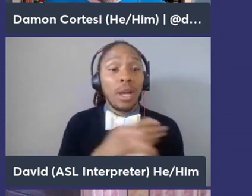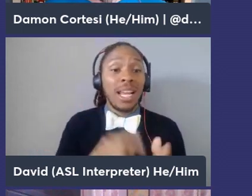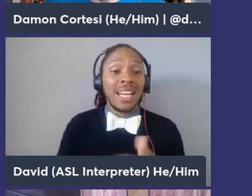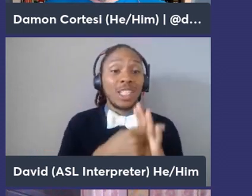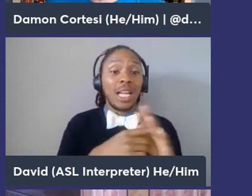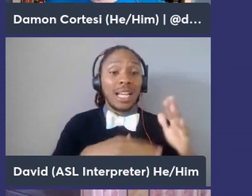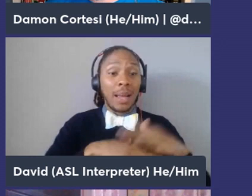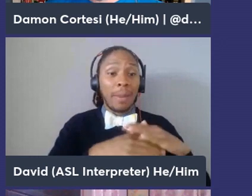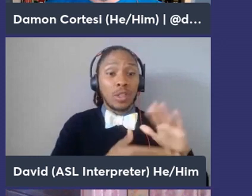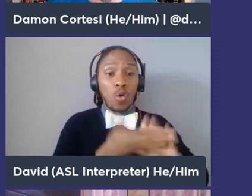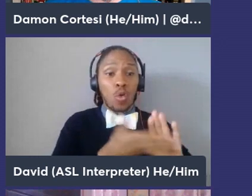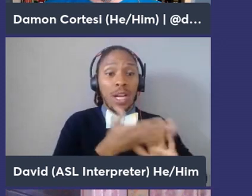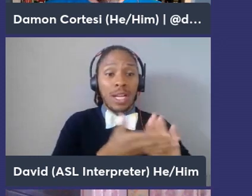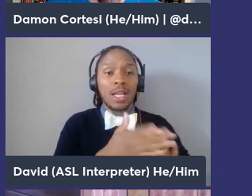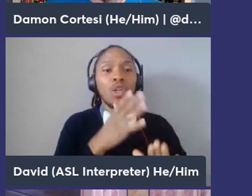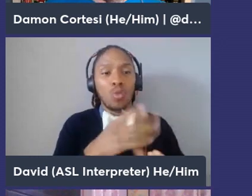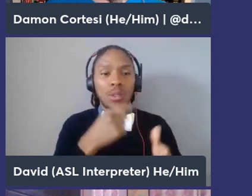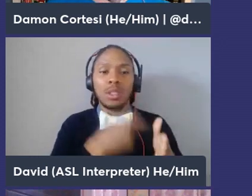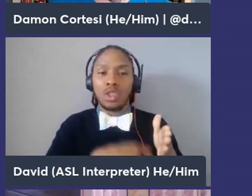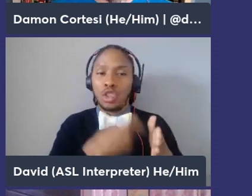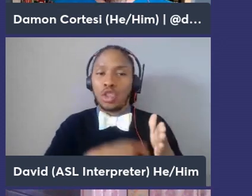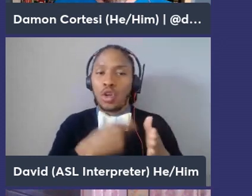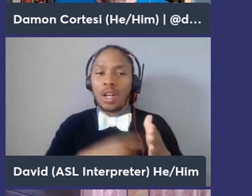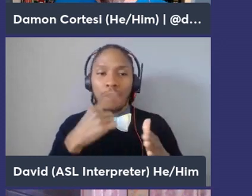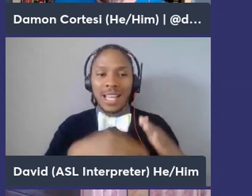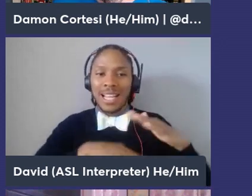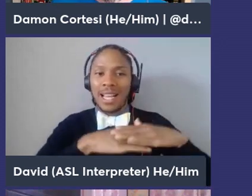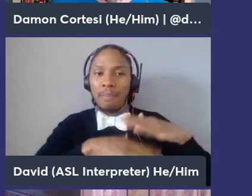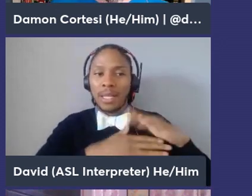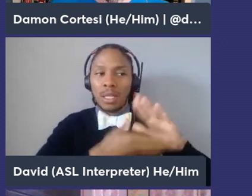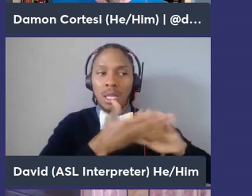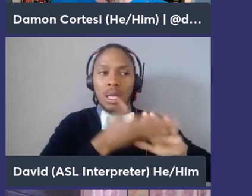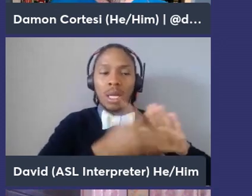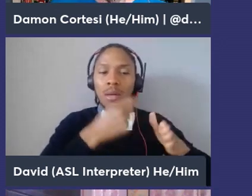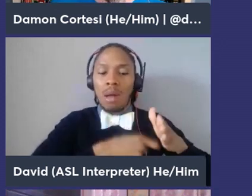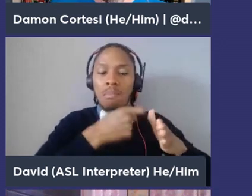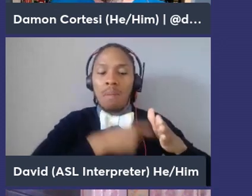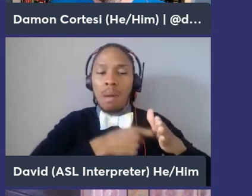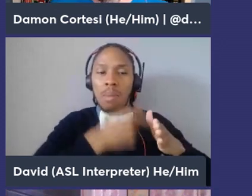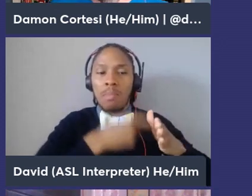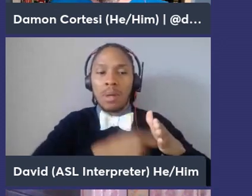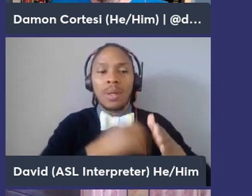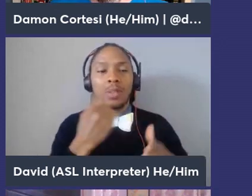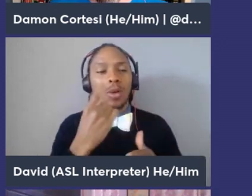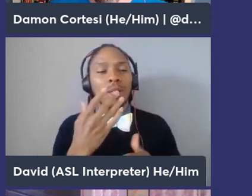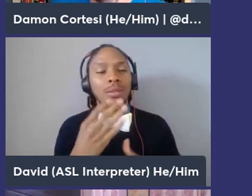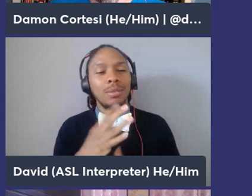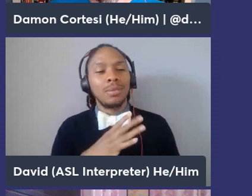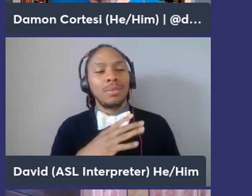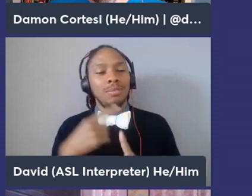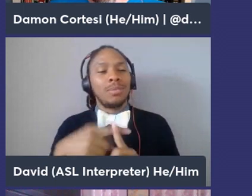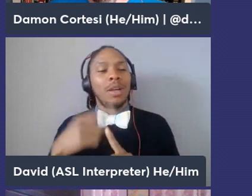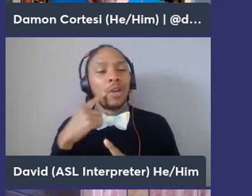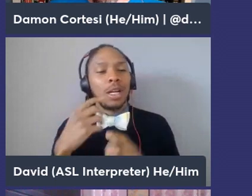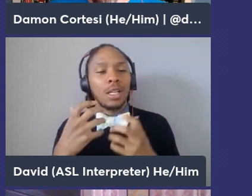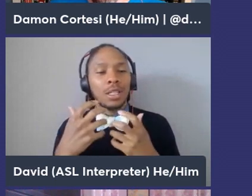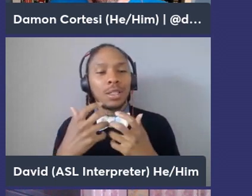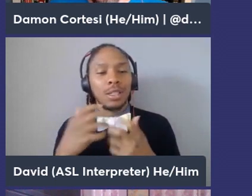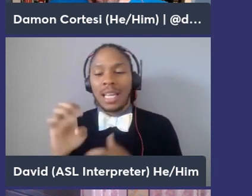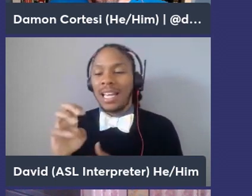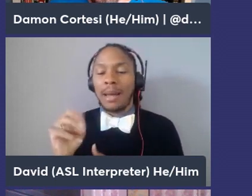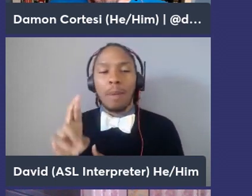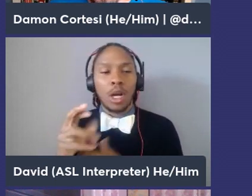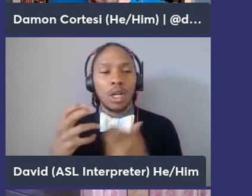capacity running, you will get charged for that capacity that's running as well. But that's kind of the nice thing about serverless Spark or EMR